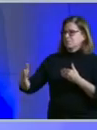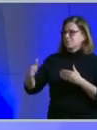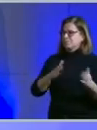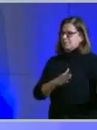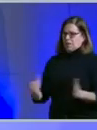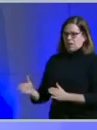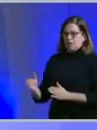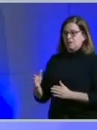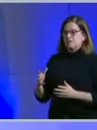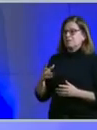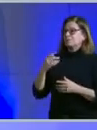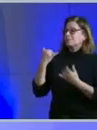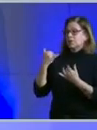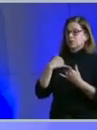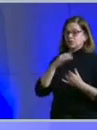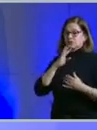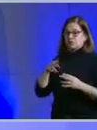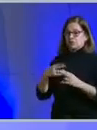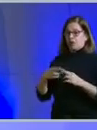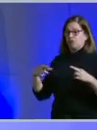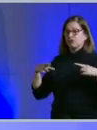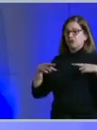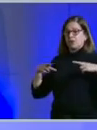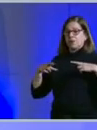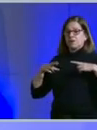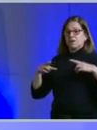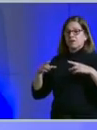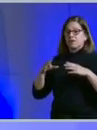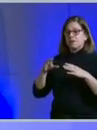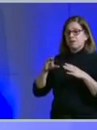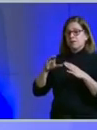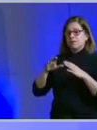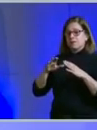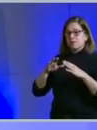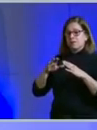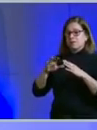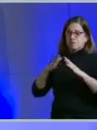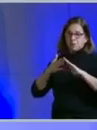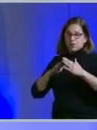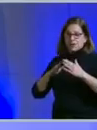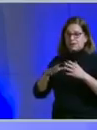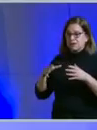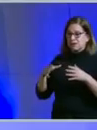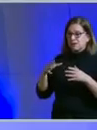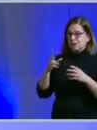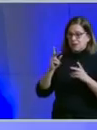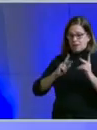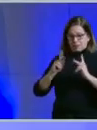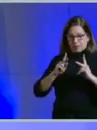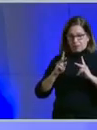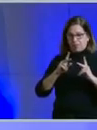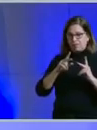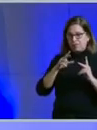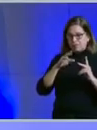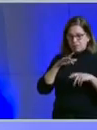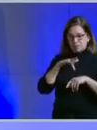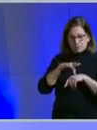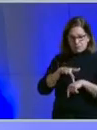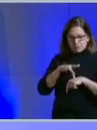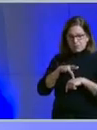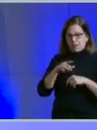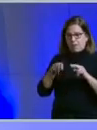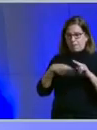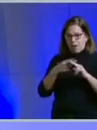on us and prevented us from increasing the size of our police department. We're coming out of that. We are going to have,